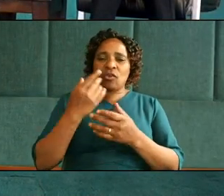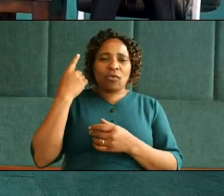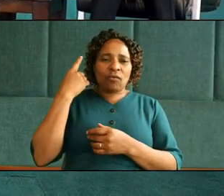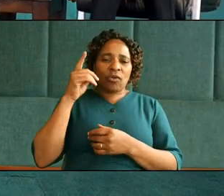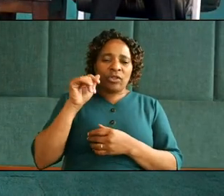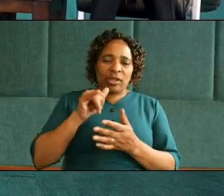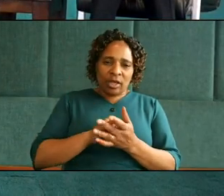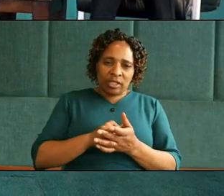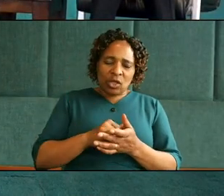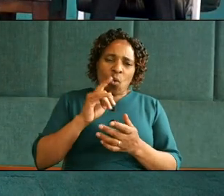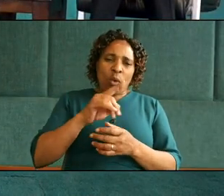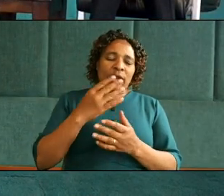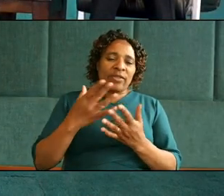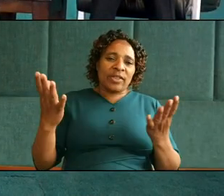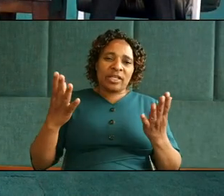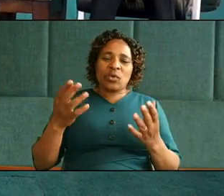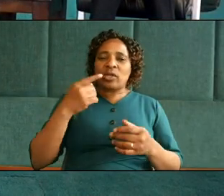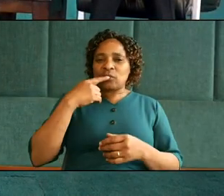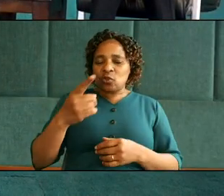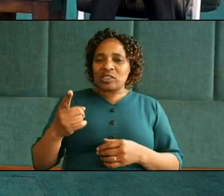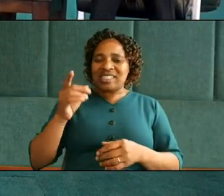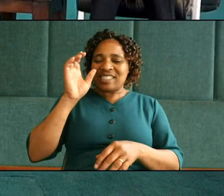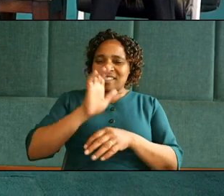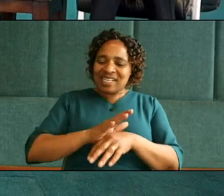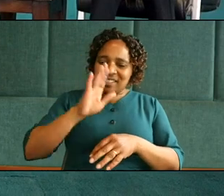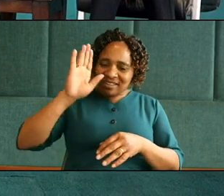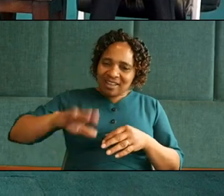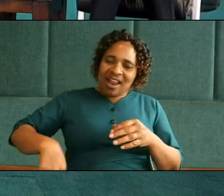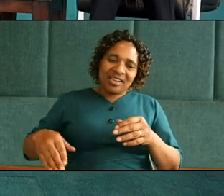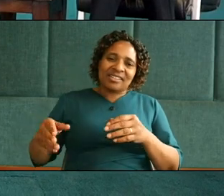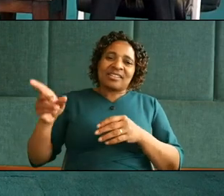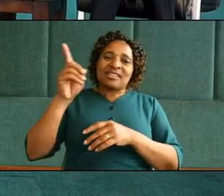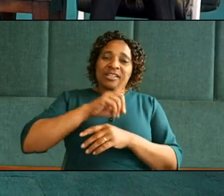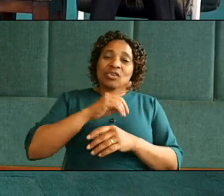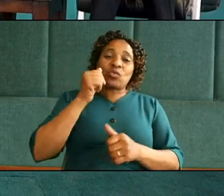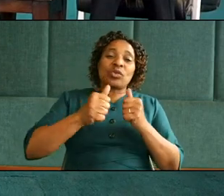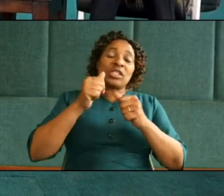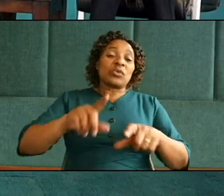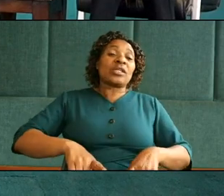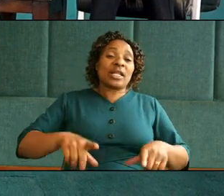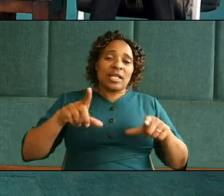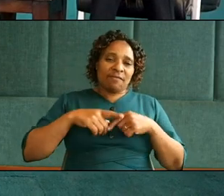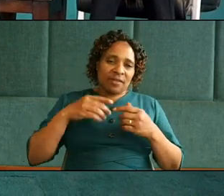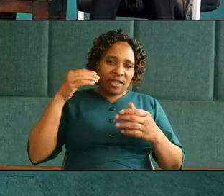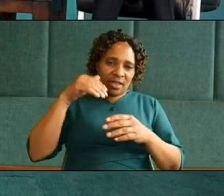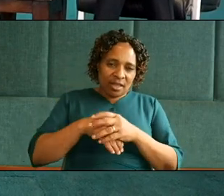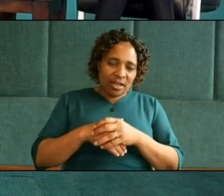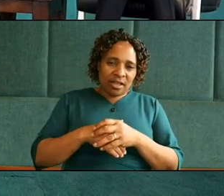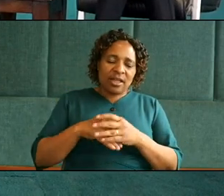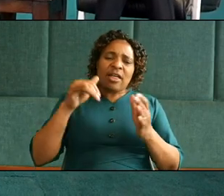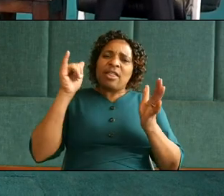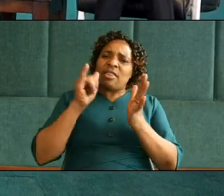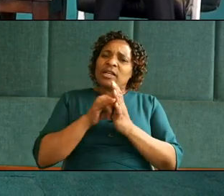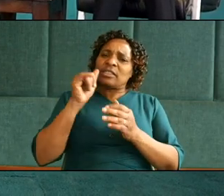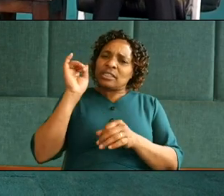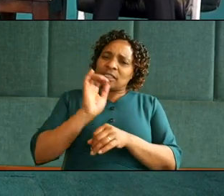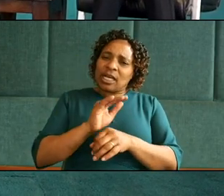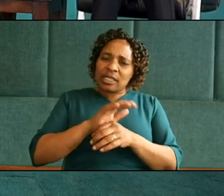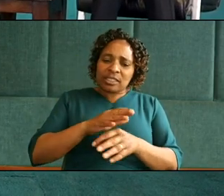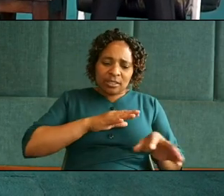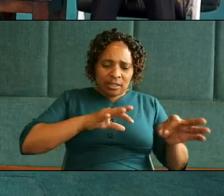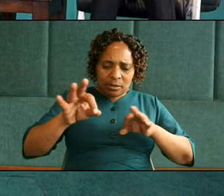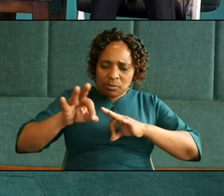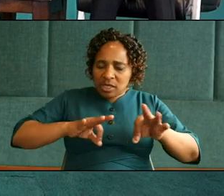thing that we are told of the church in the last days, which is the church that we are living in, is that that church is described as